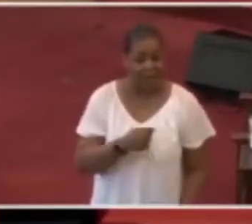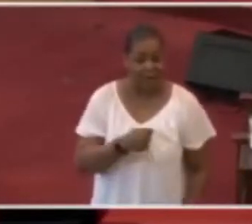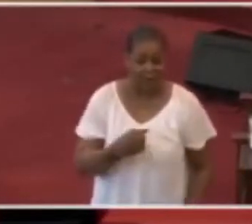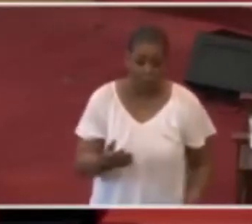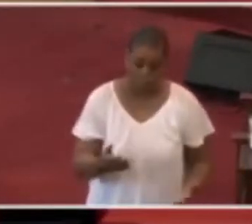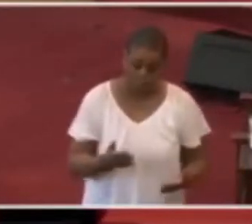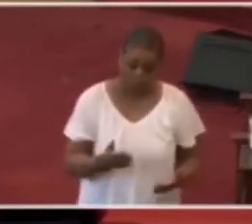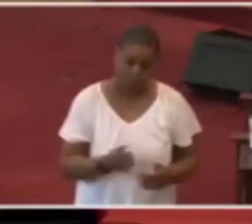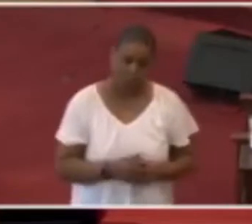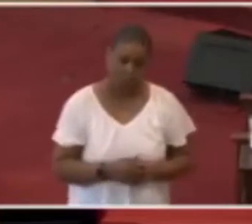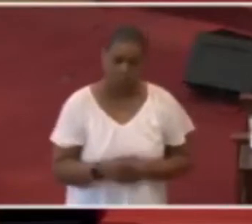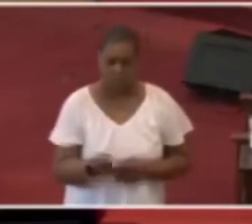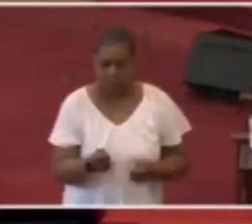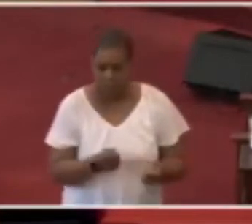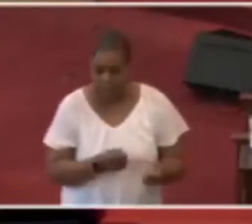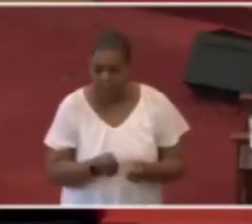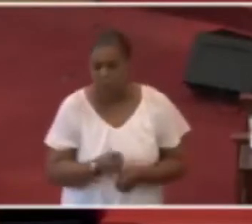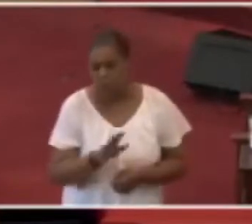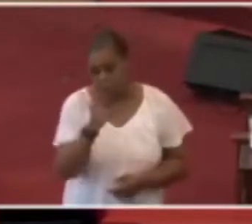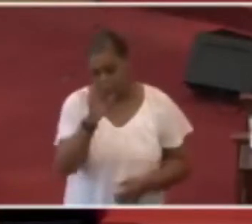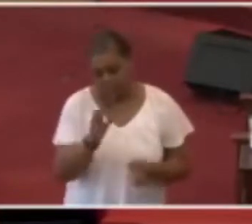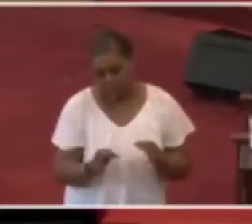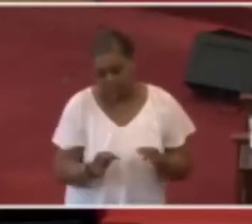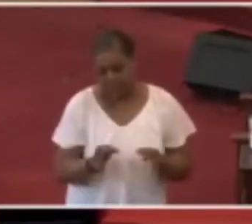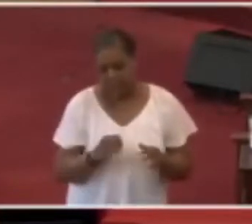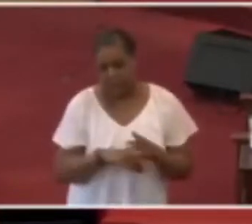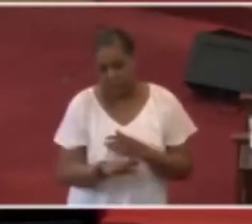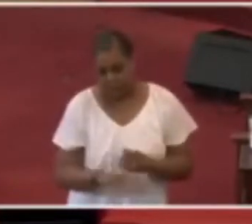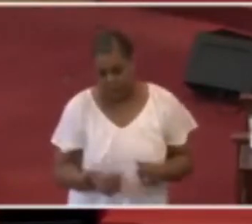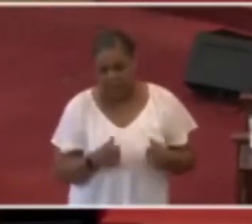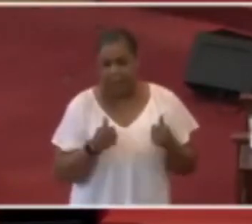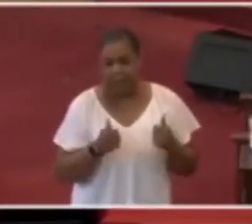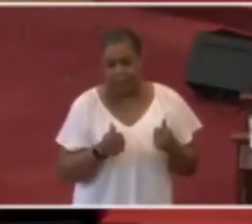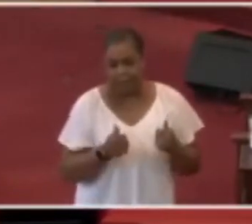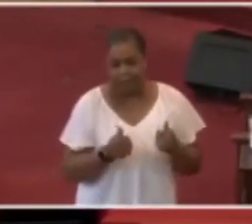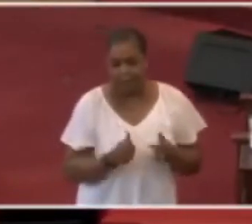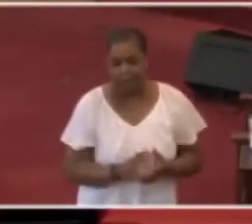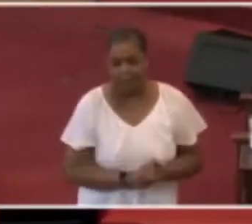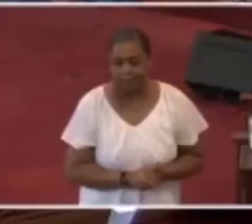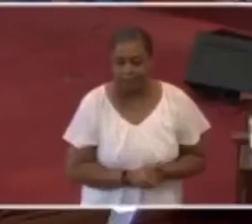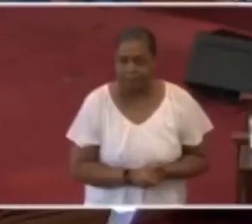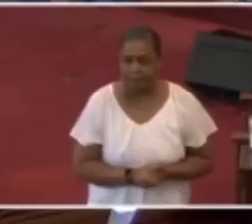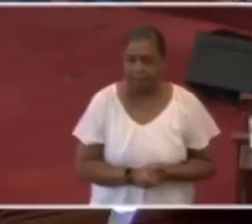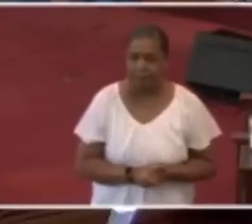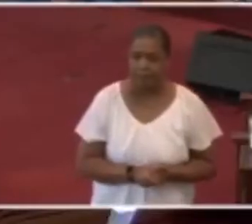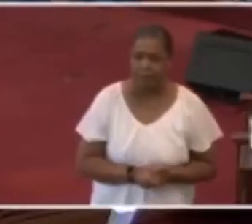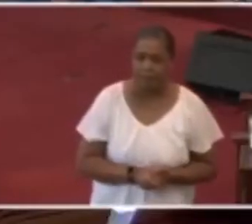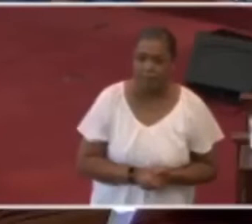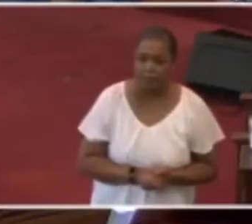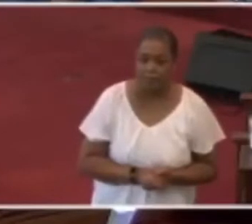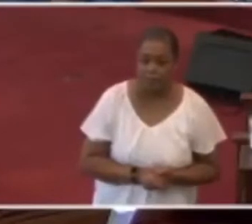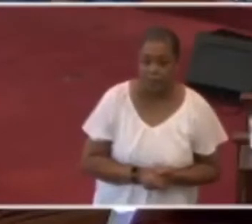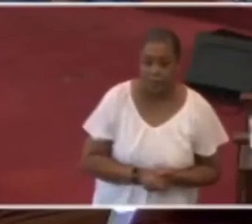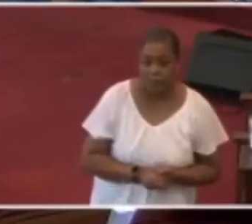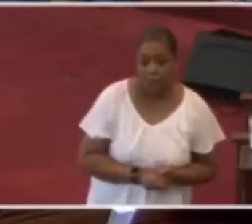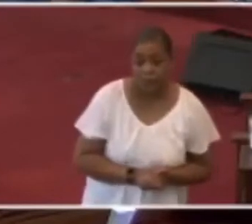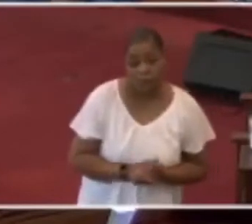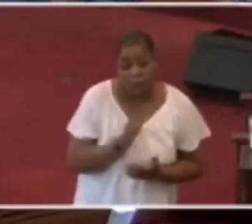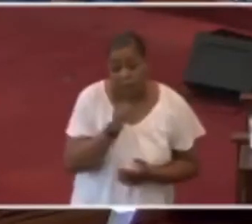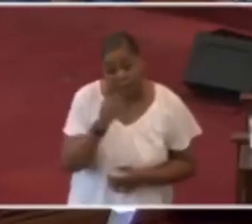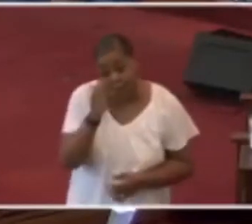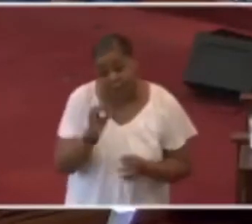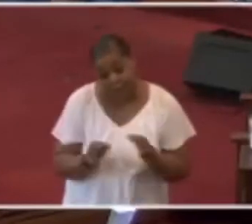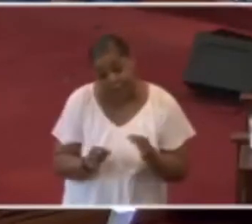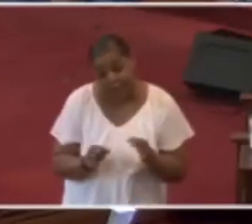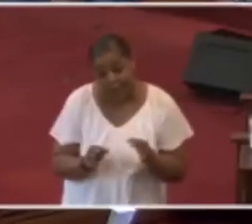to steward the decisions in your own life so that you're not making